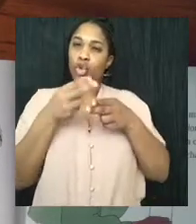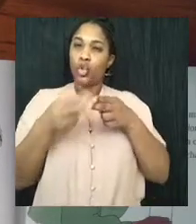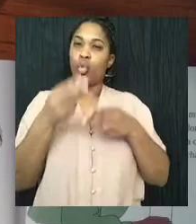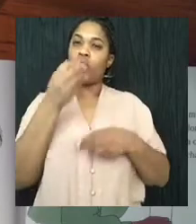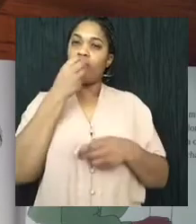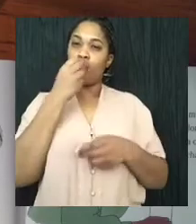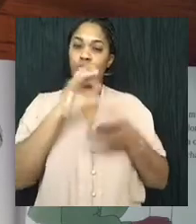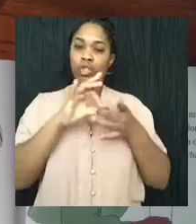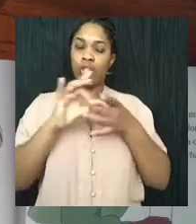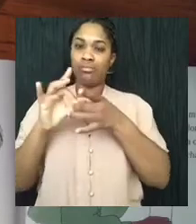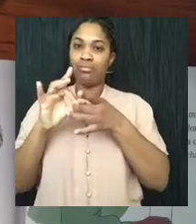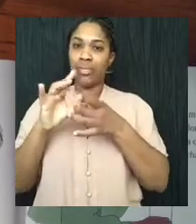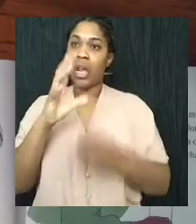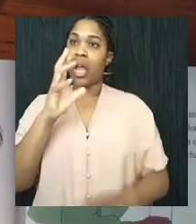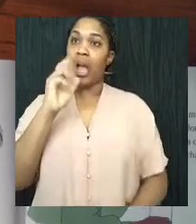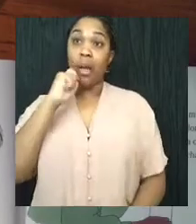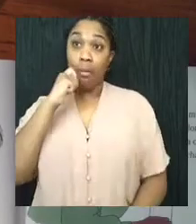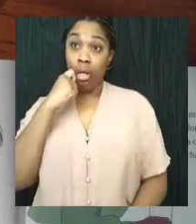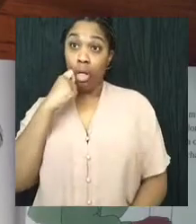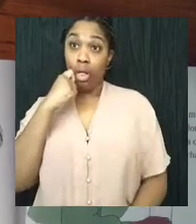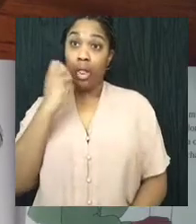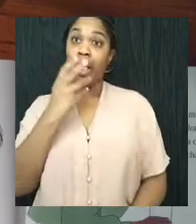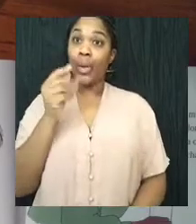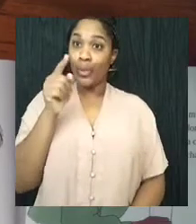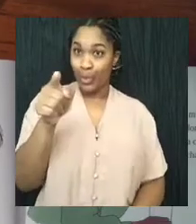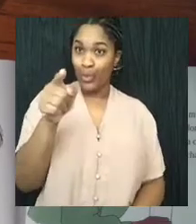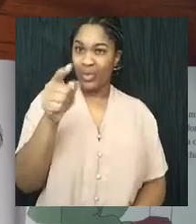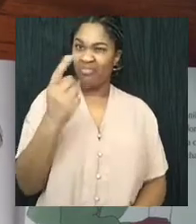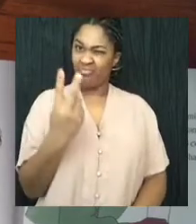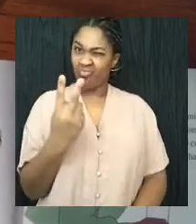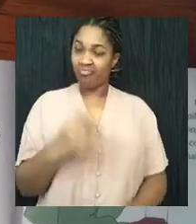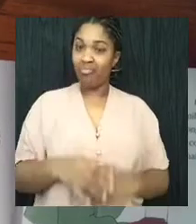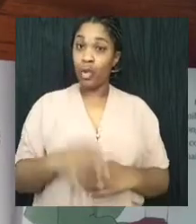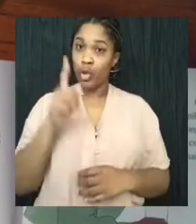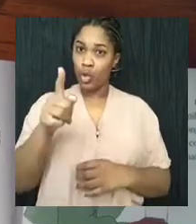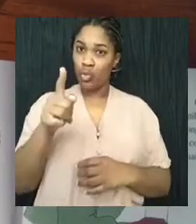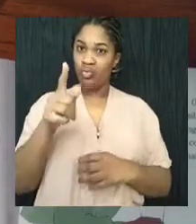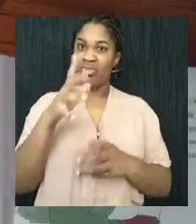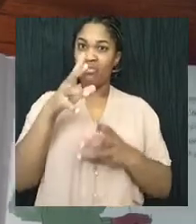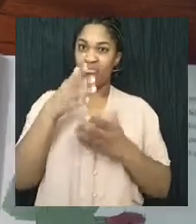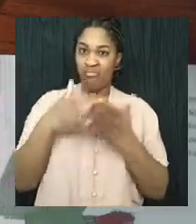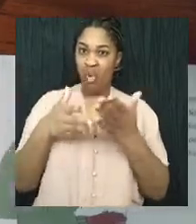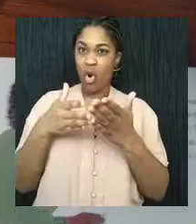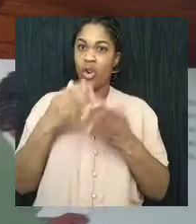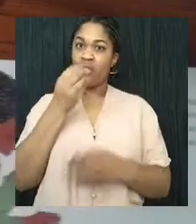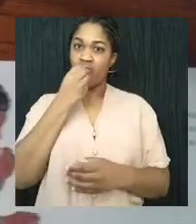and you. You are the top of the food chain.